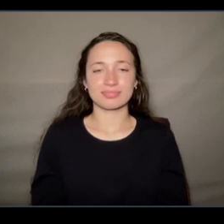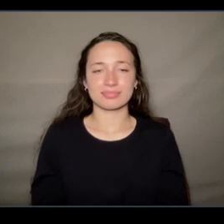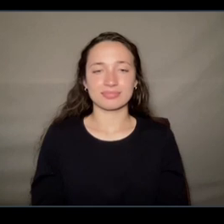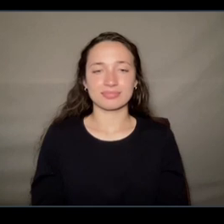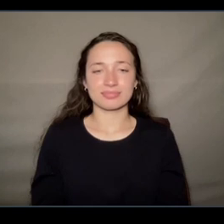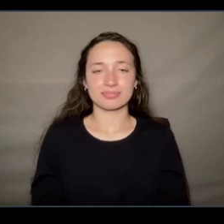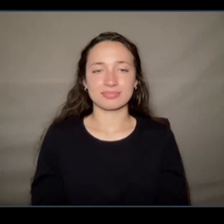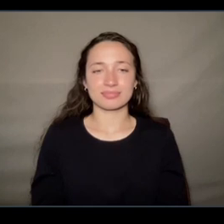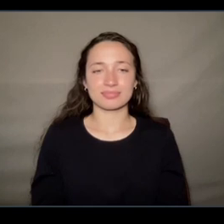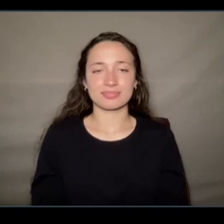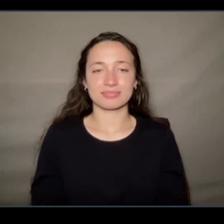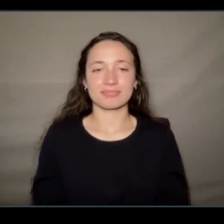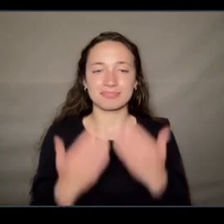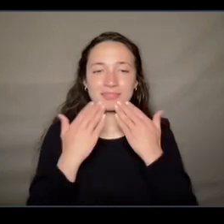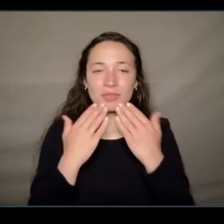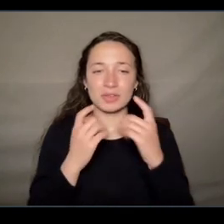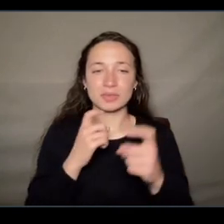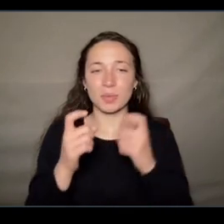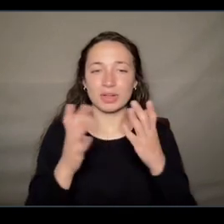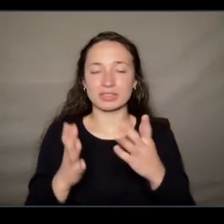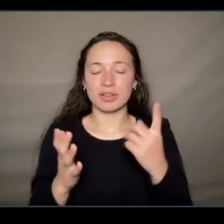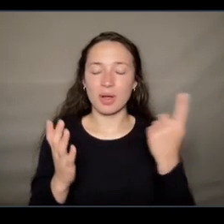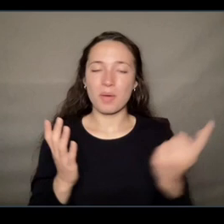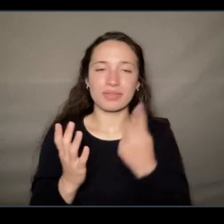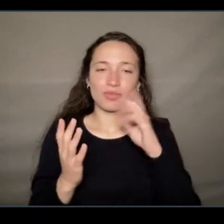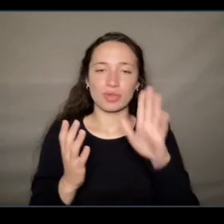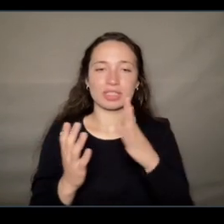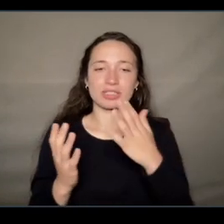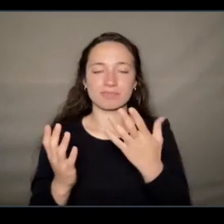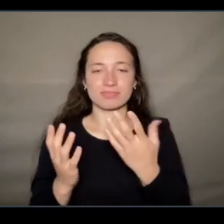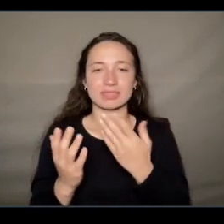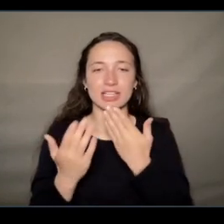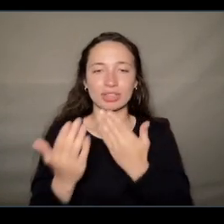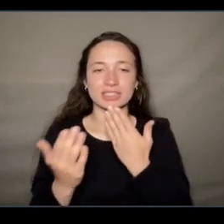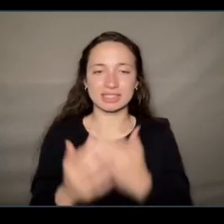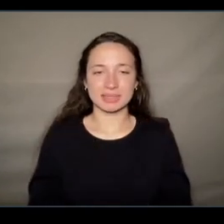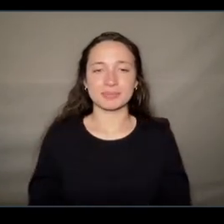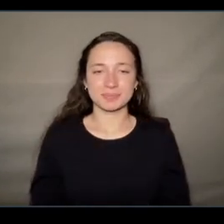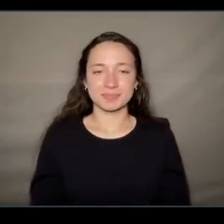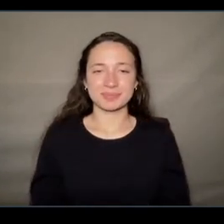Anonymous. Thank you, donors, for always for your generosity.